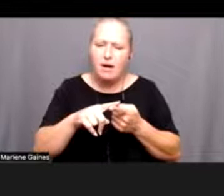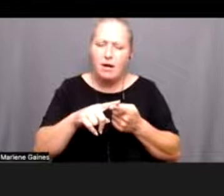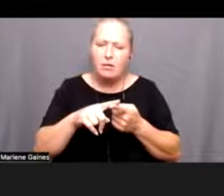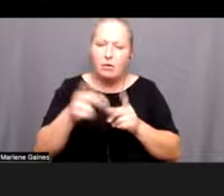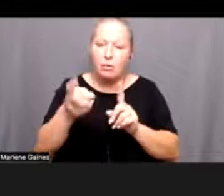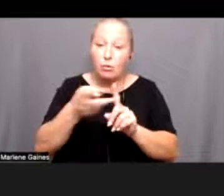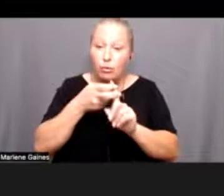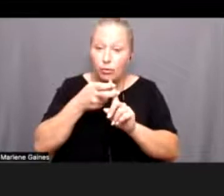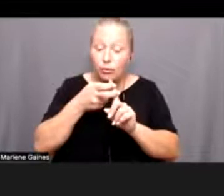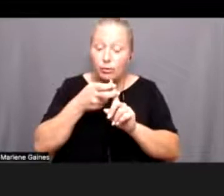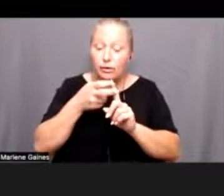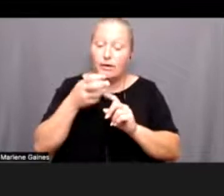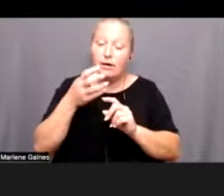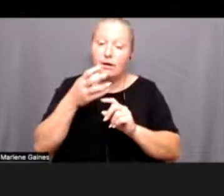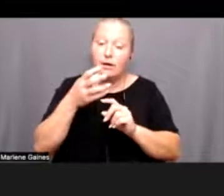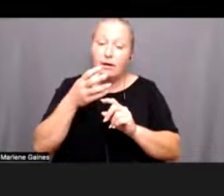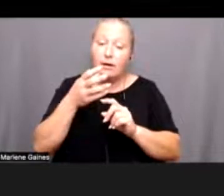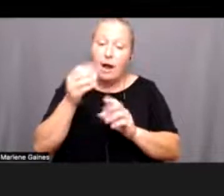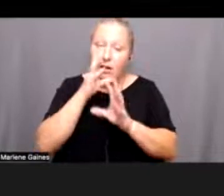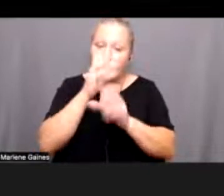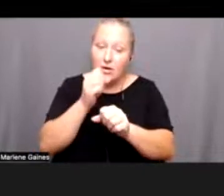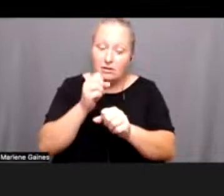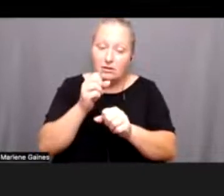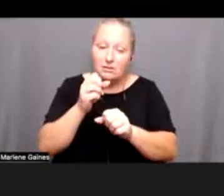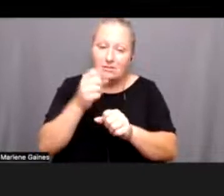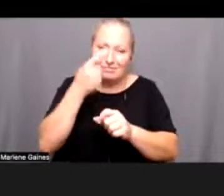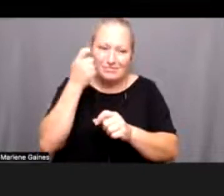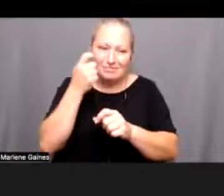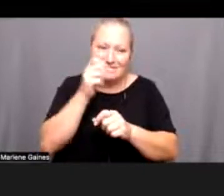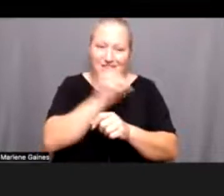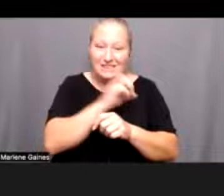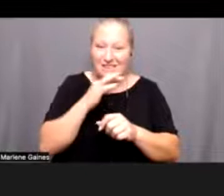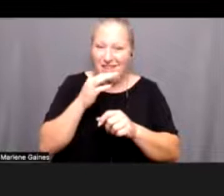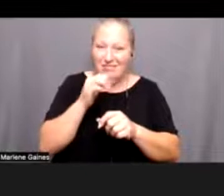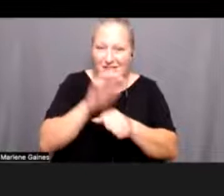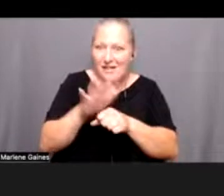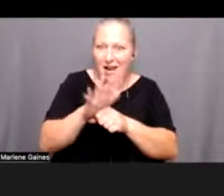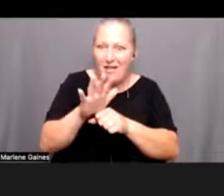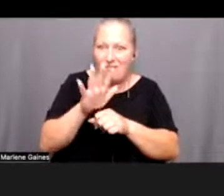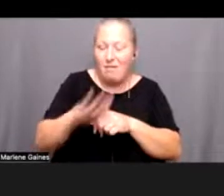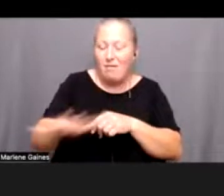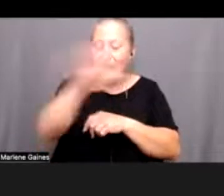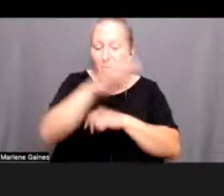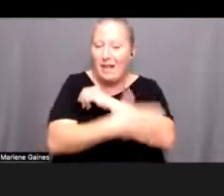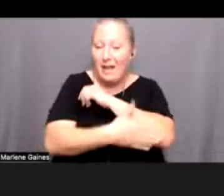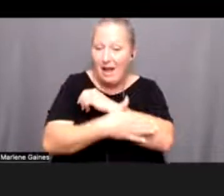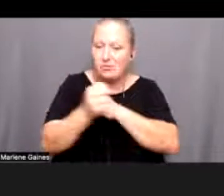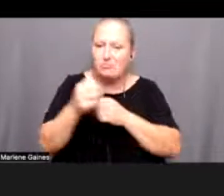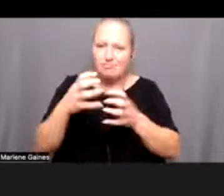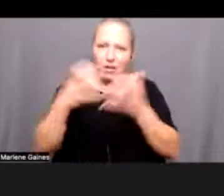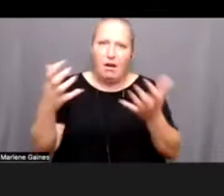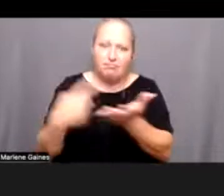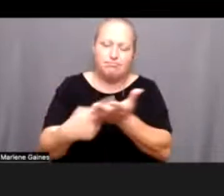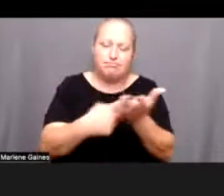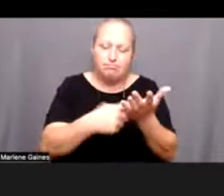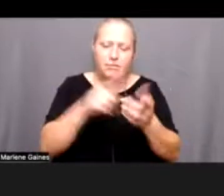recruiting and attracting and staff shortages throughout the county. And so we had lots of discussions about that